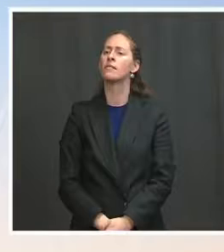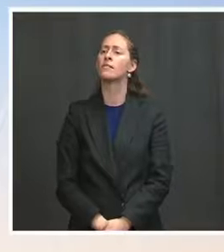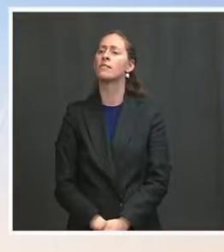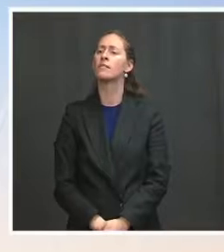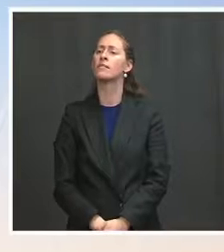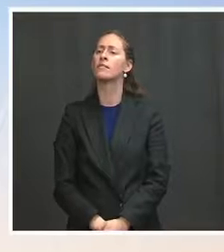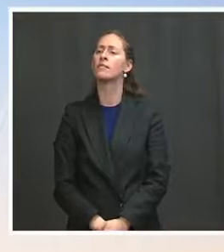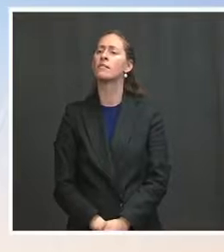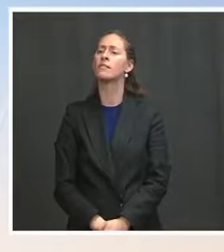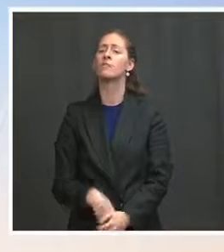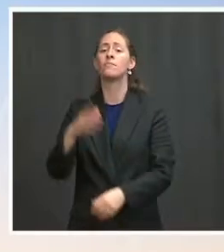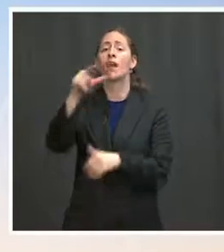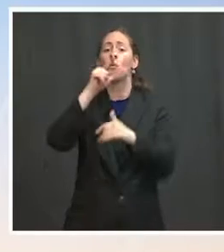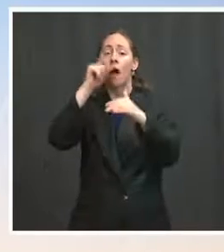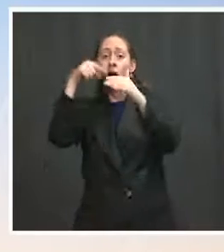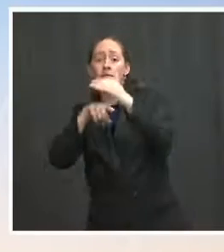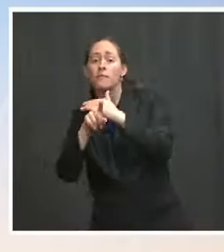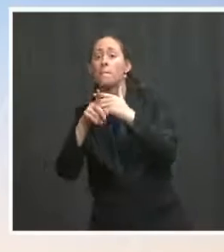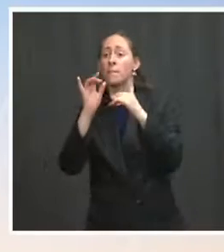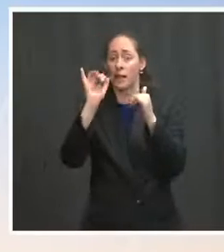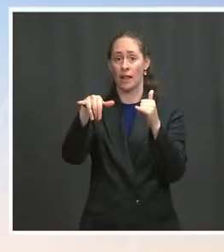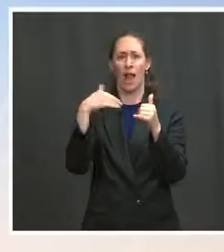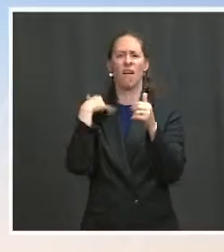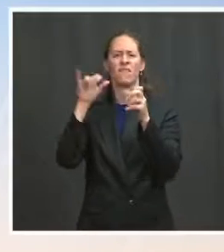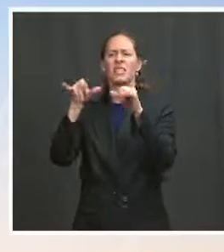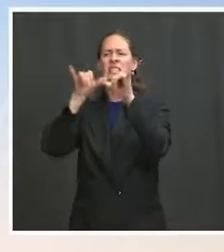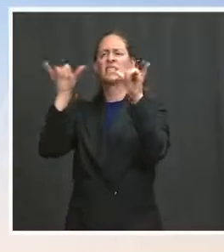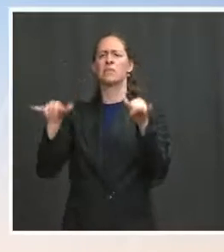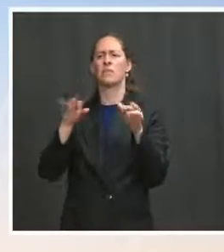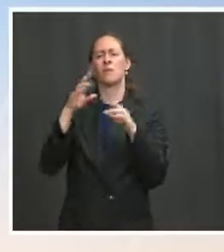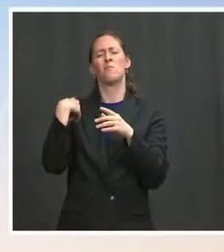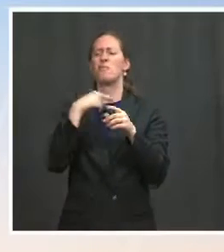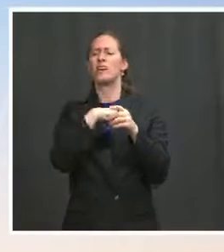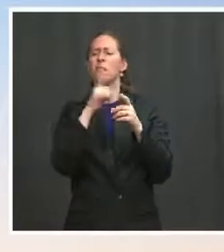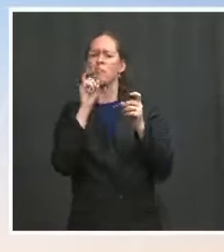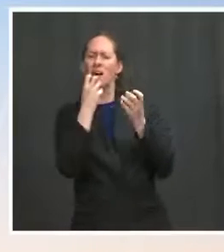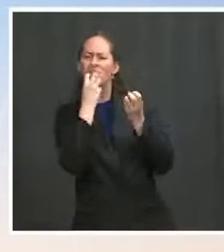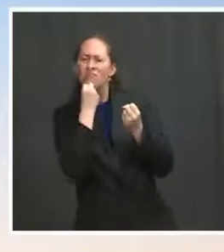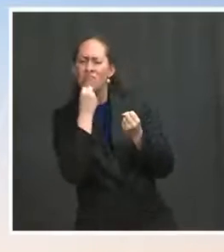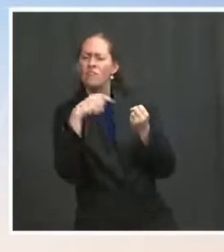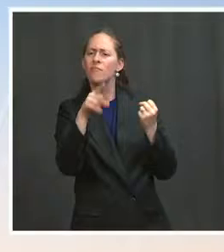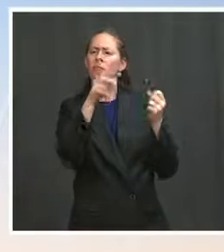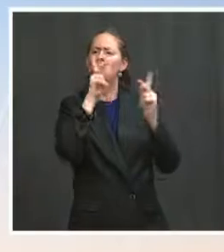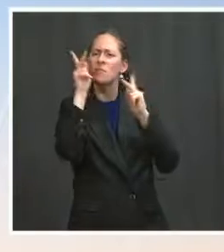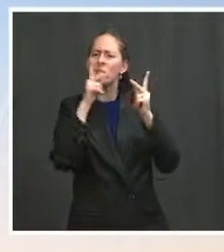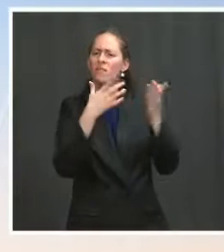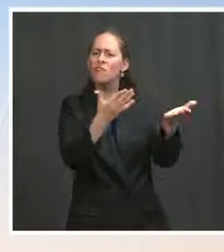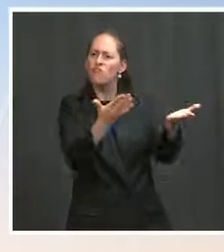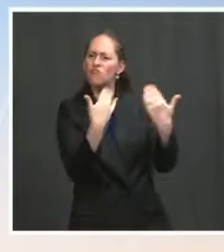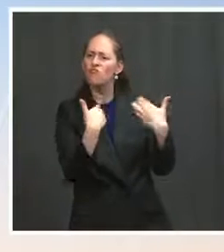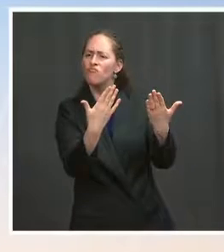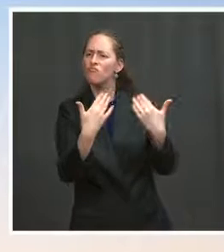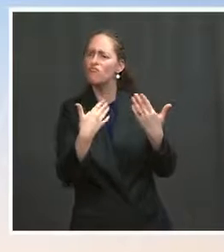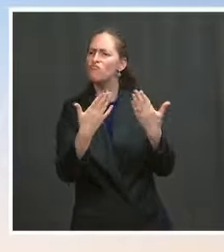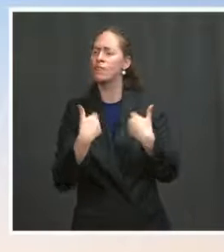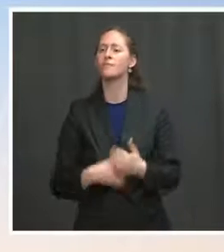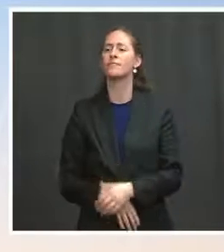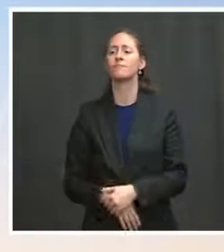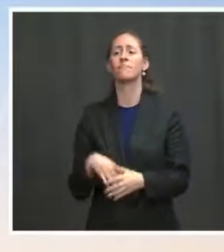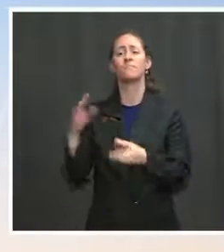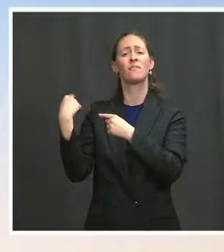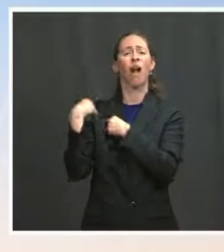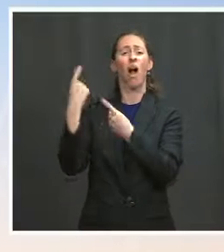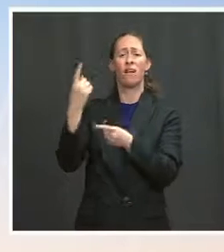make it more operational. We want to make it more humane, and there's a lot of work we need to do after the disaster of the last 4 years on this